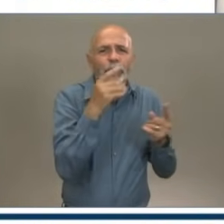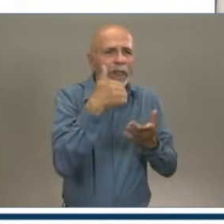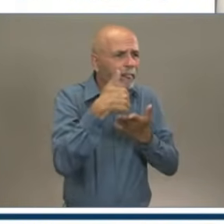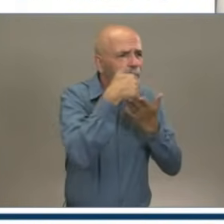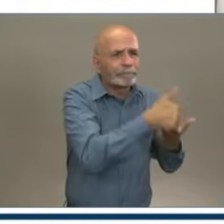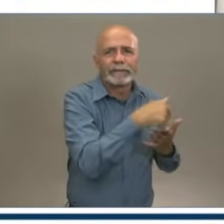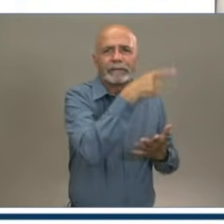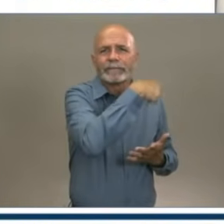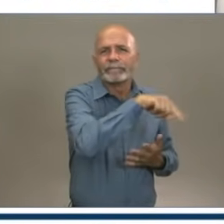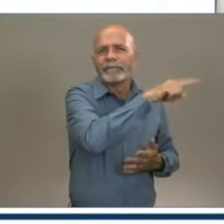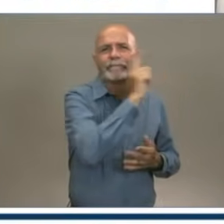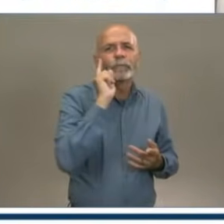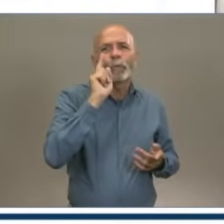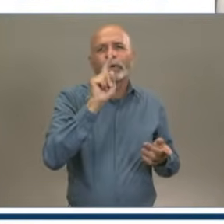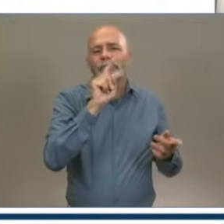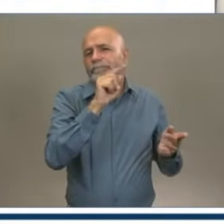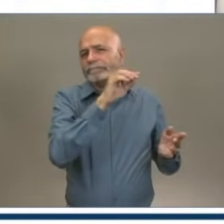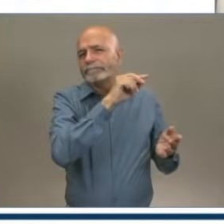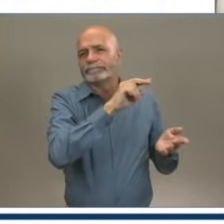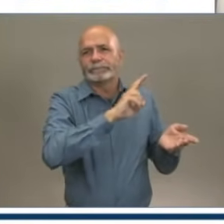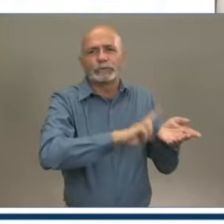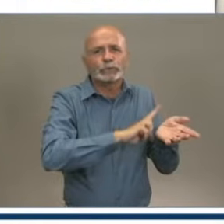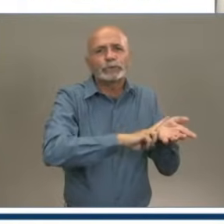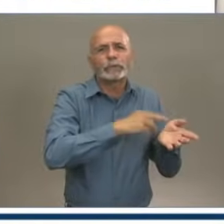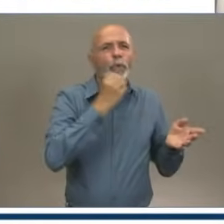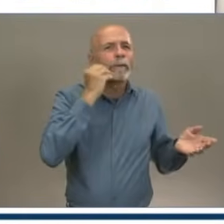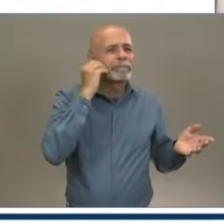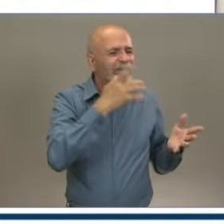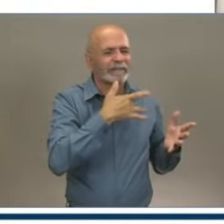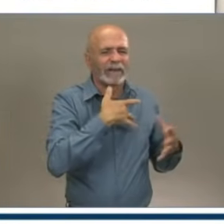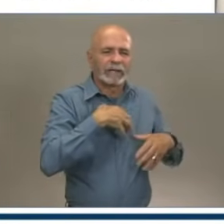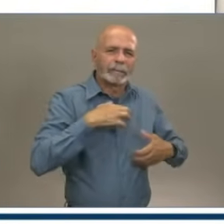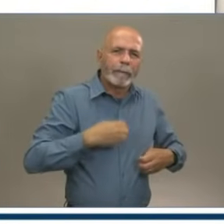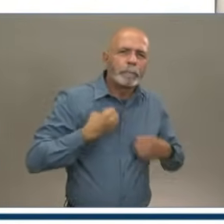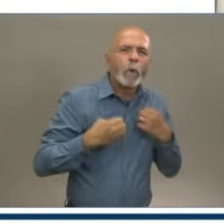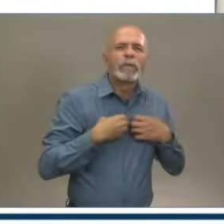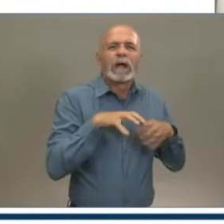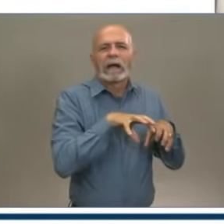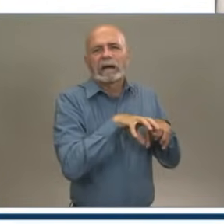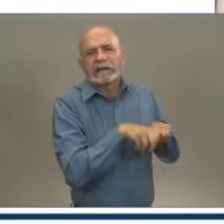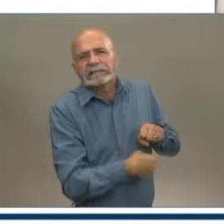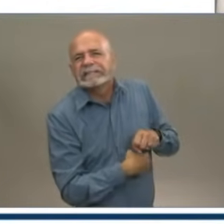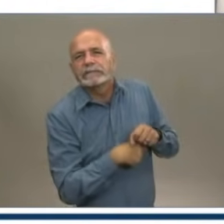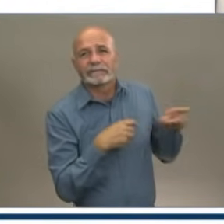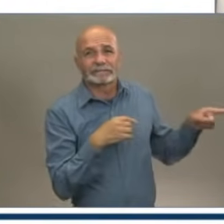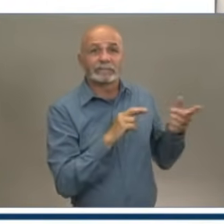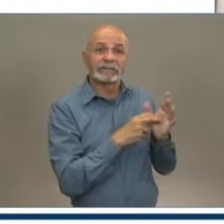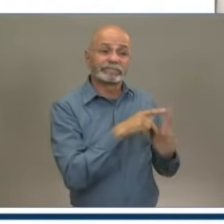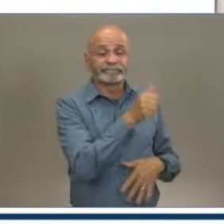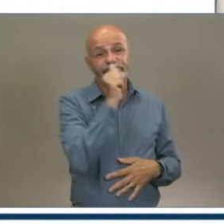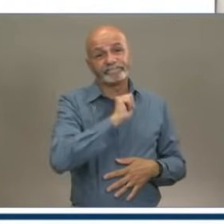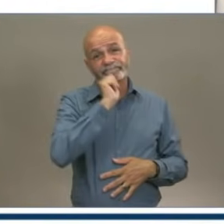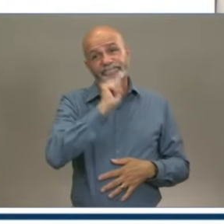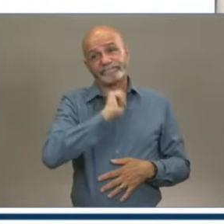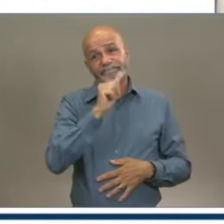harms and the damage that's taken place? Or will these folks just sort of have to live with it and move on